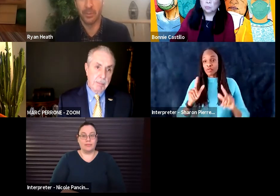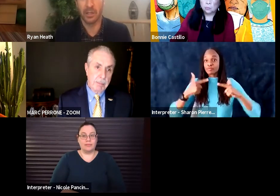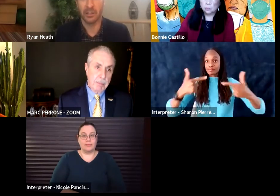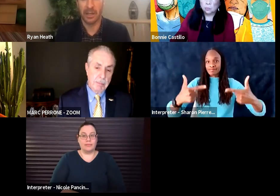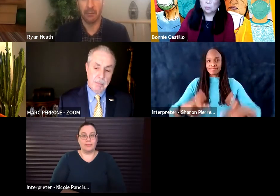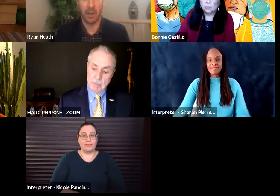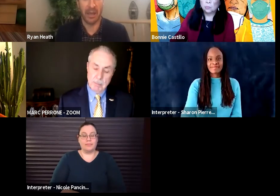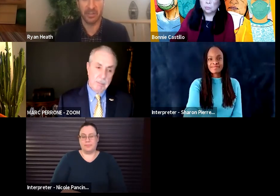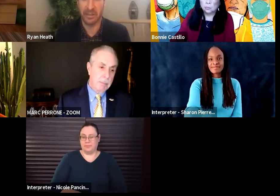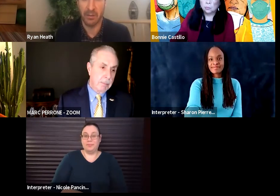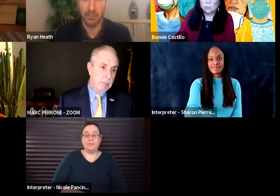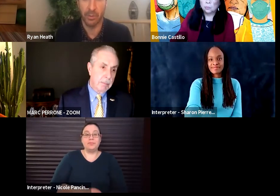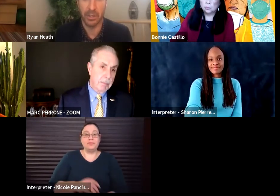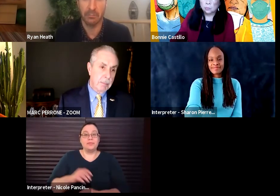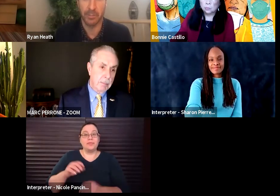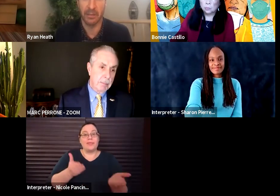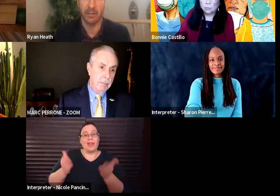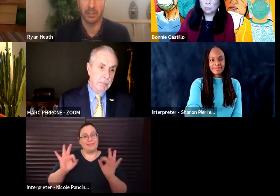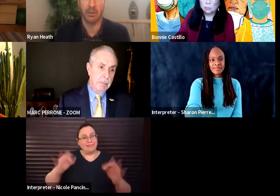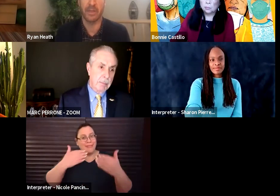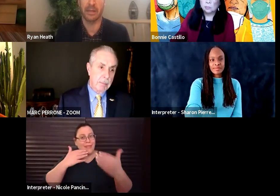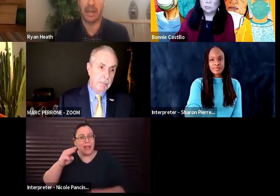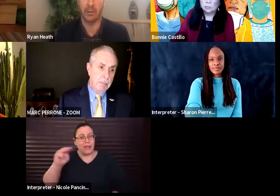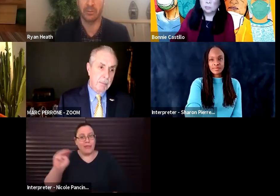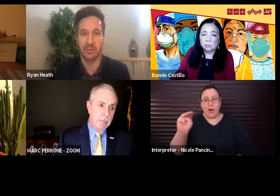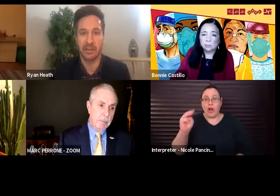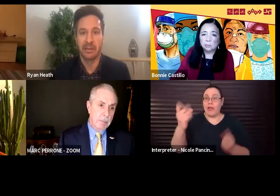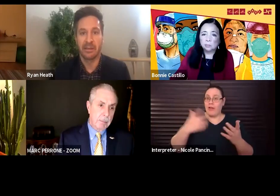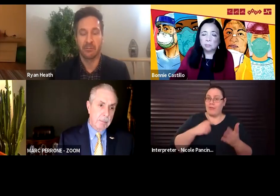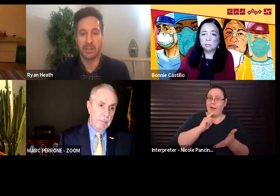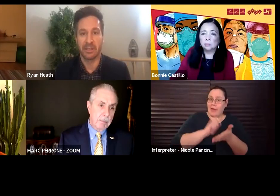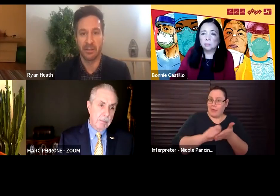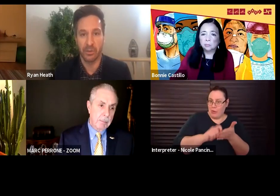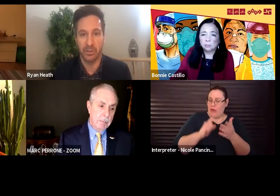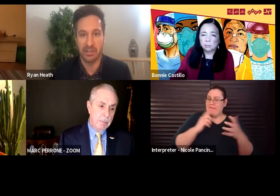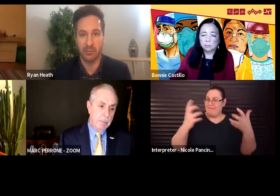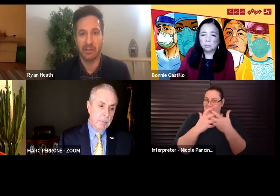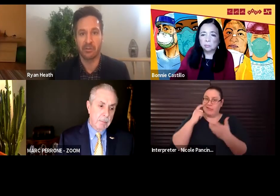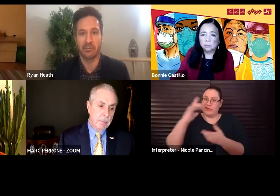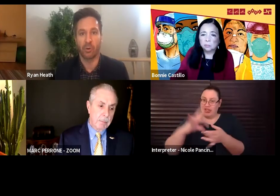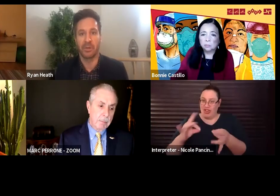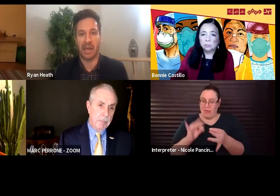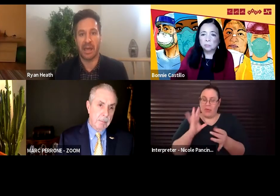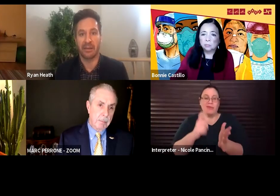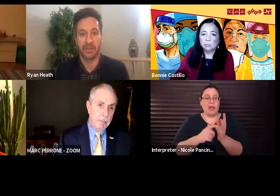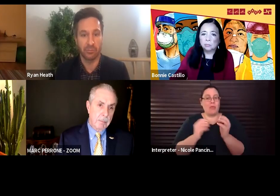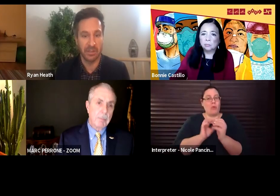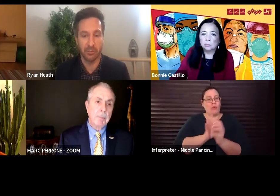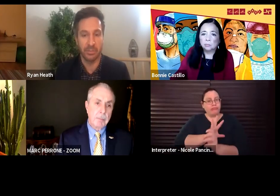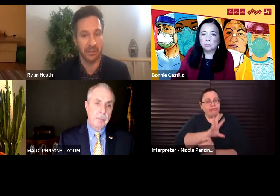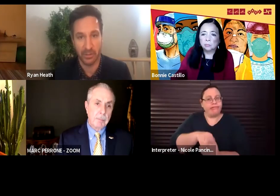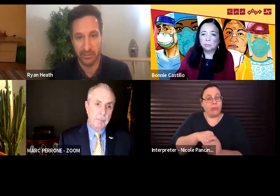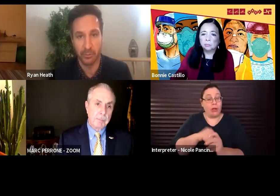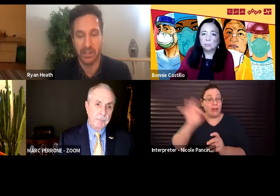Thank you, Mark. I have to say my reporting bears a lot of that out, that it really is going to take greater involvement at a federal